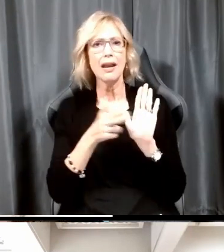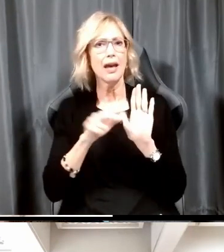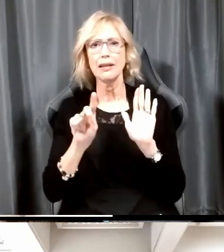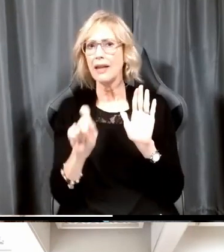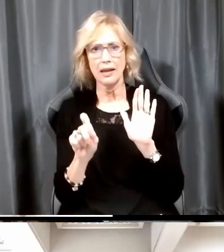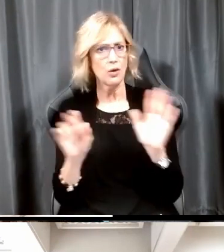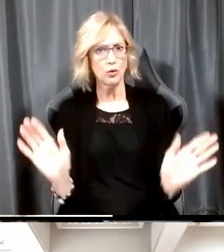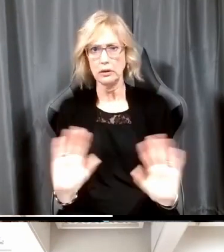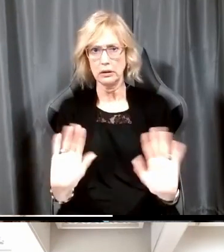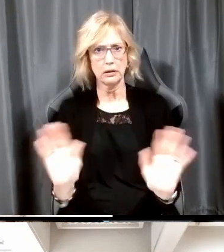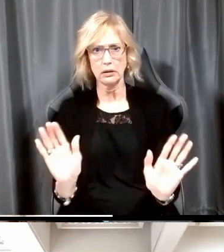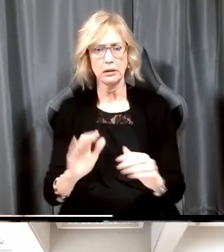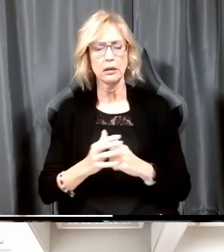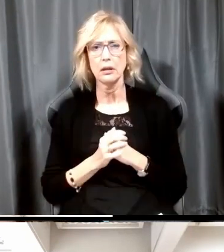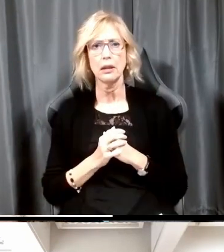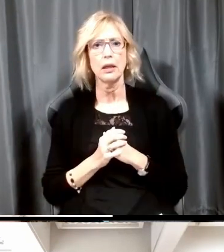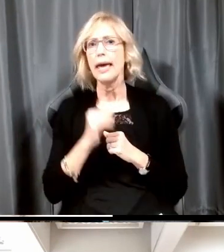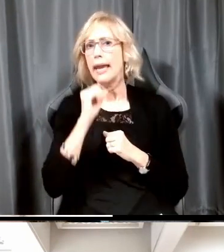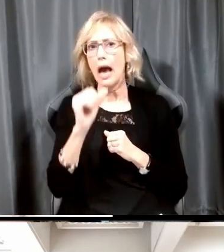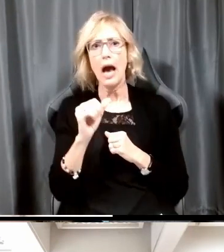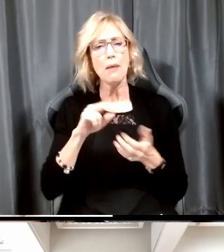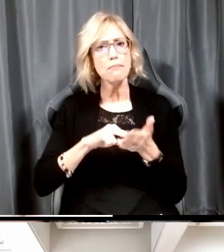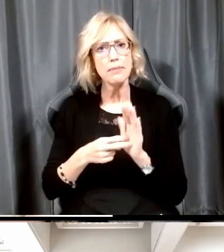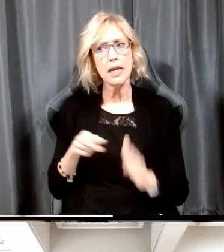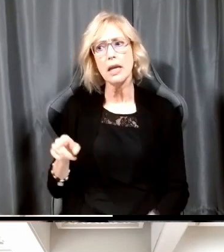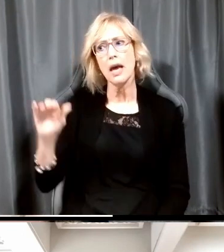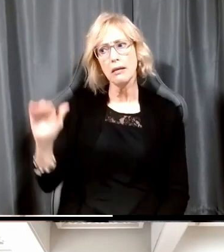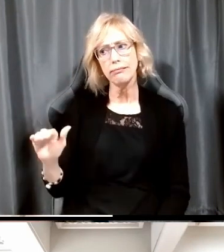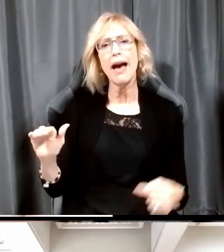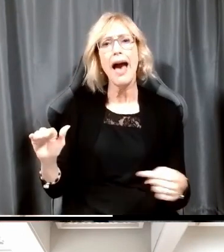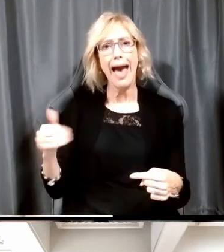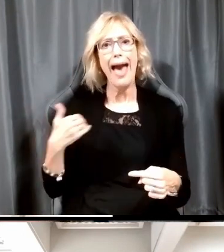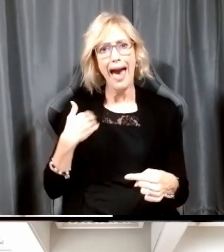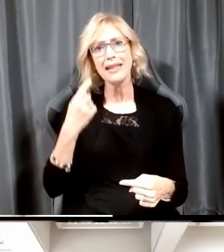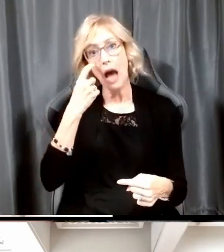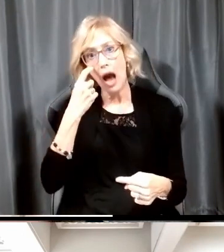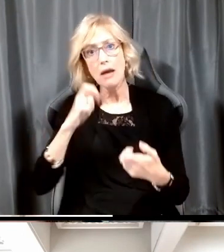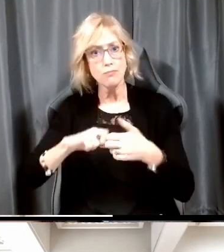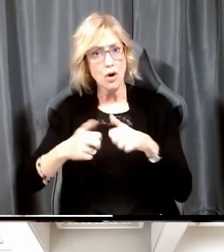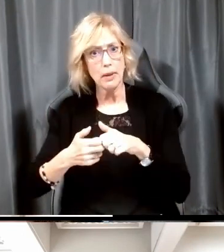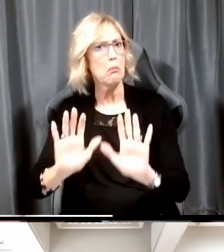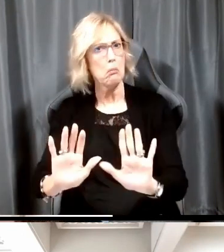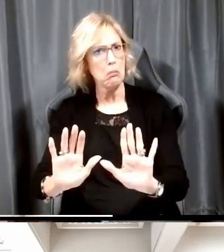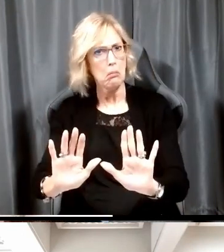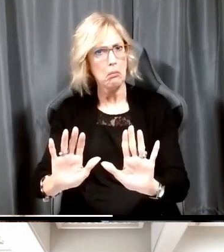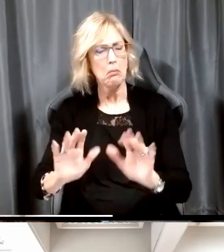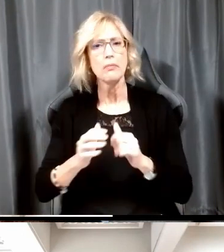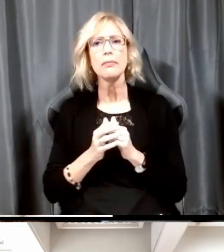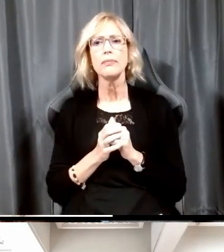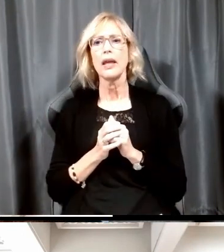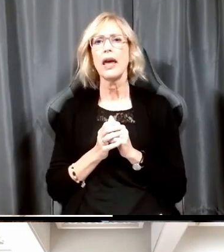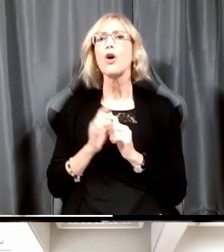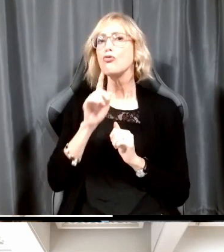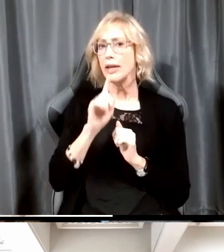It's not to say that the child has some sort of eye condition. We leave that more or less up